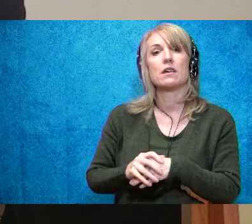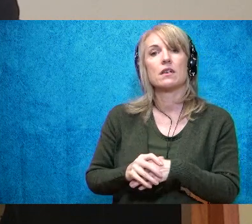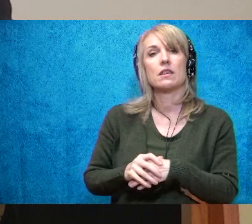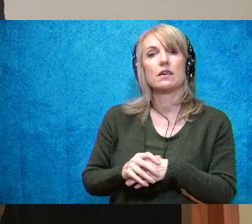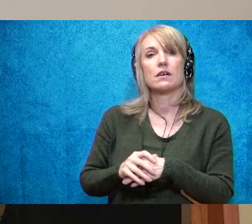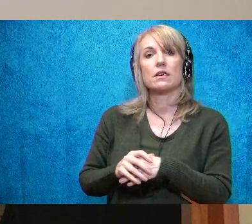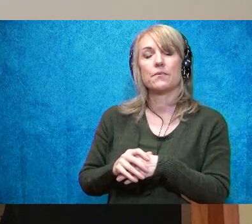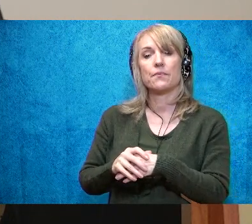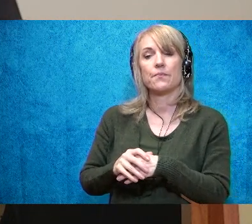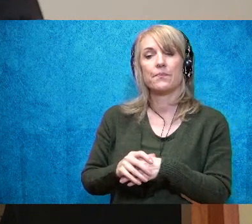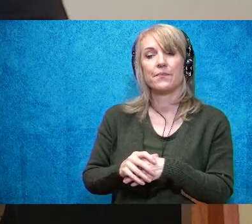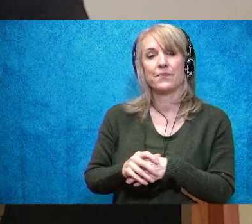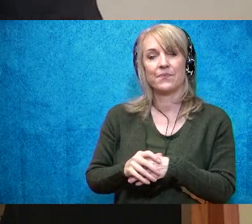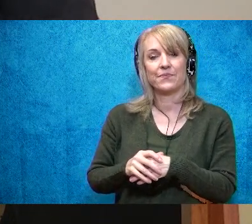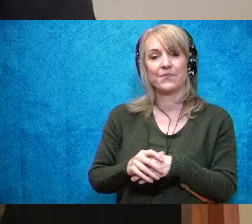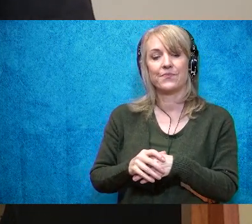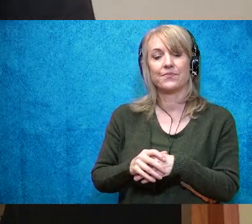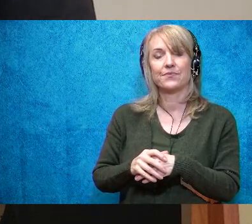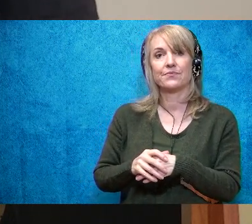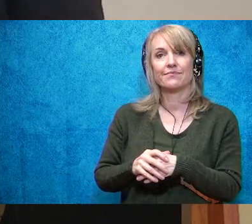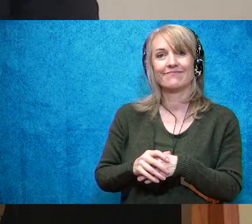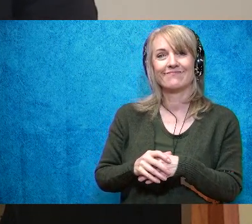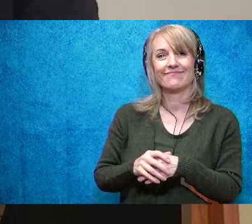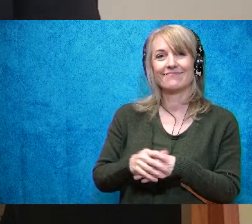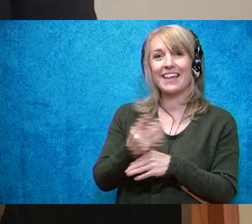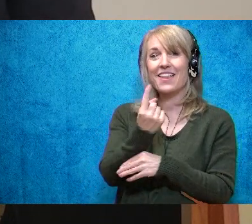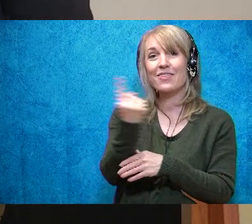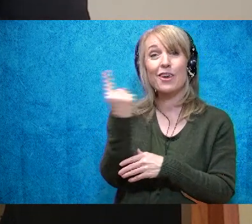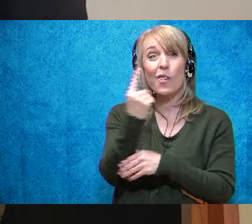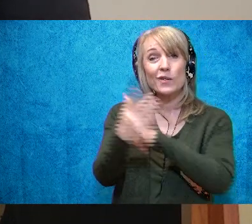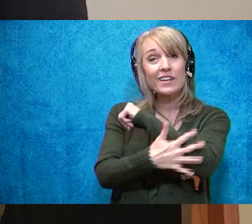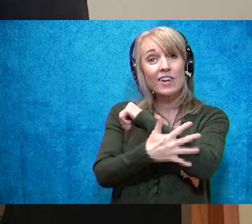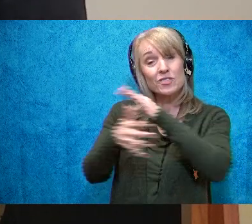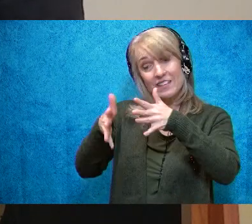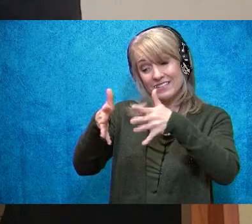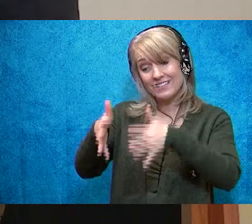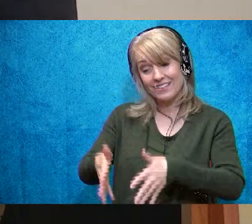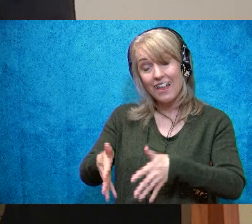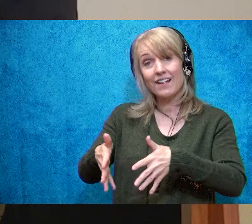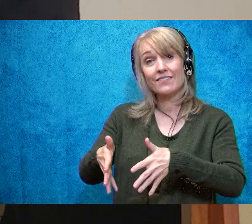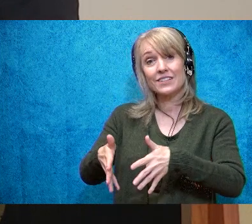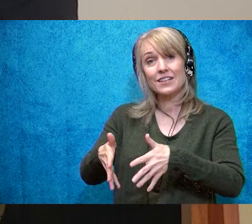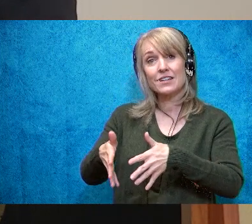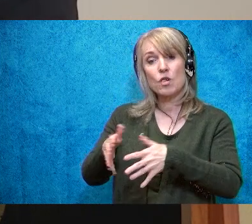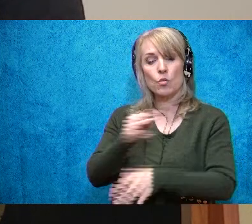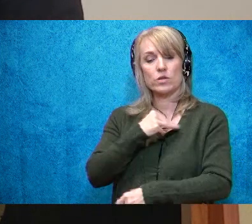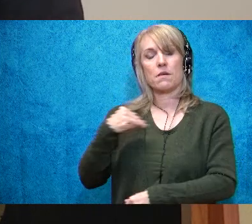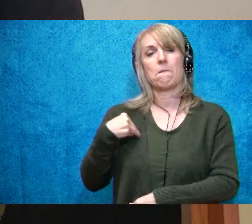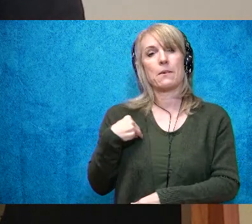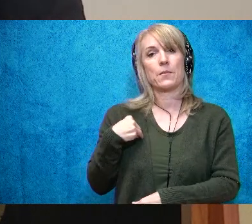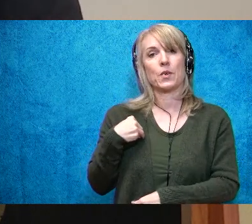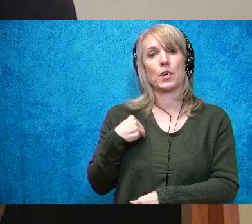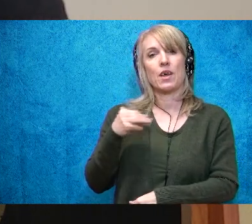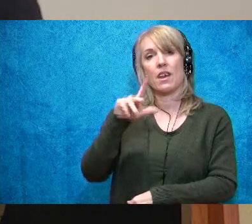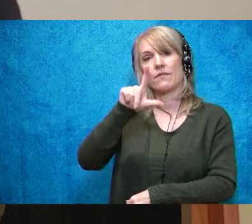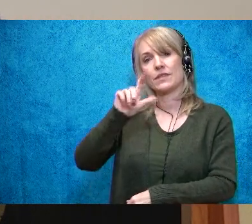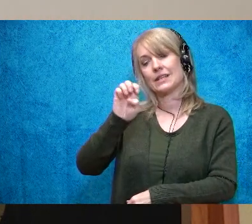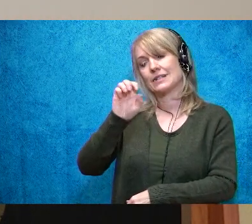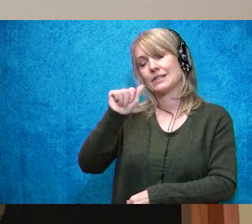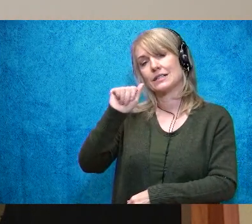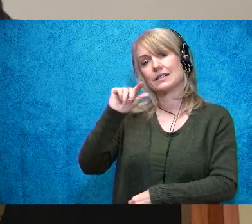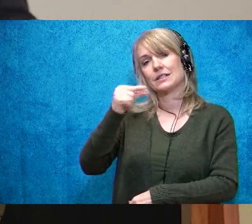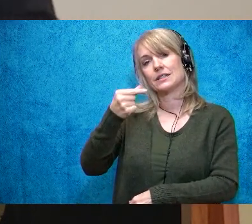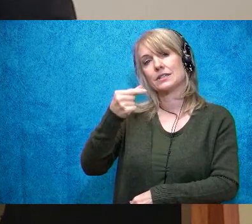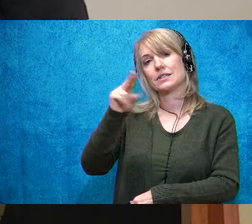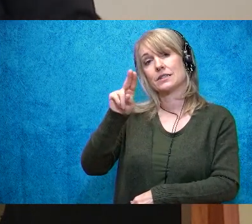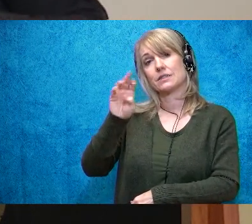this time. Now, the only country that is left that was a member of the League of Nations is Great Britain. Now, if you'll remember back to the World